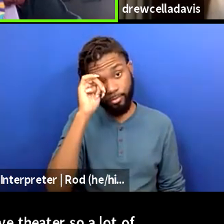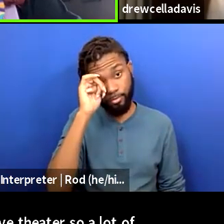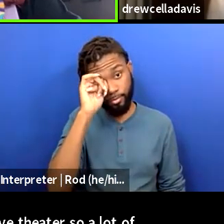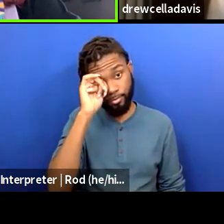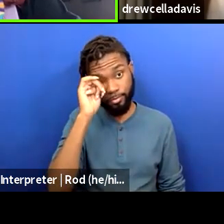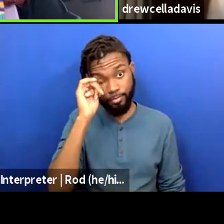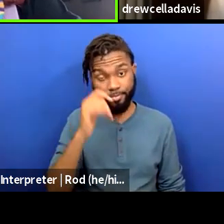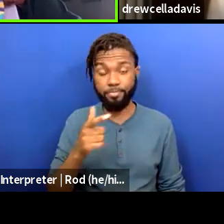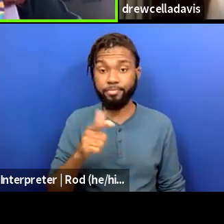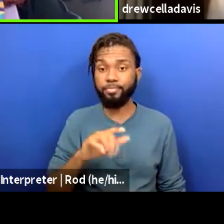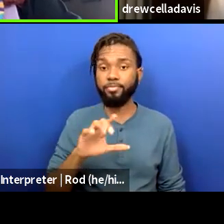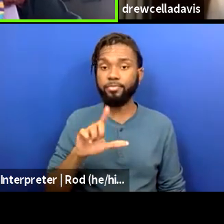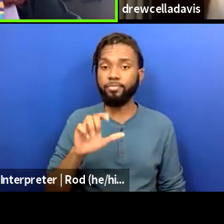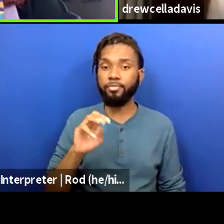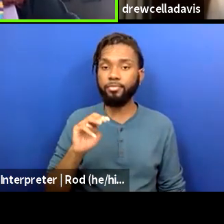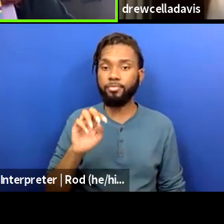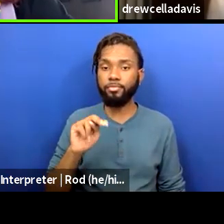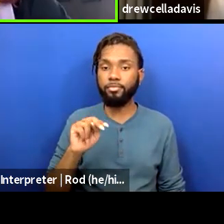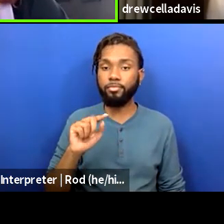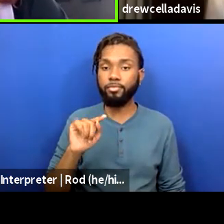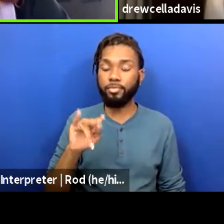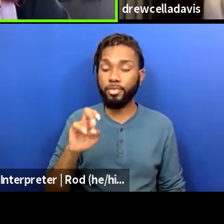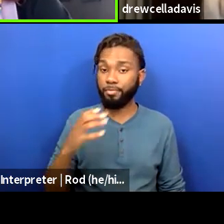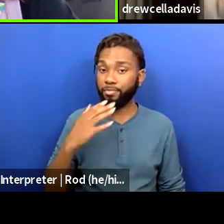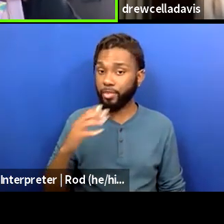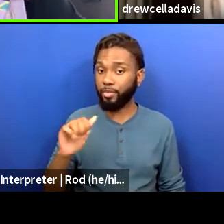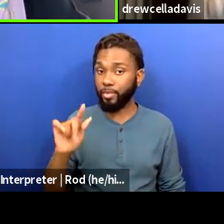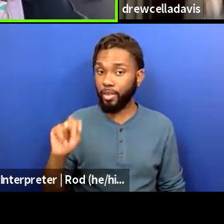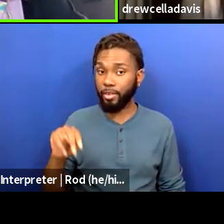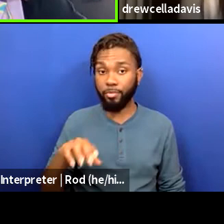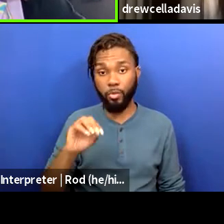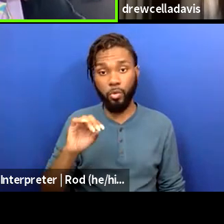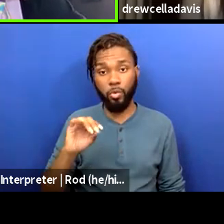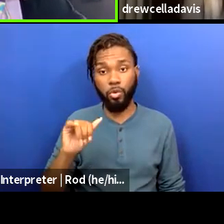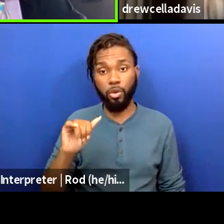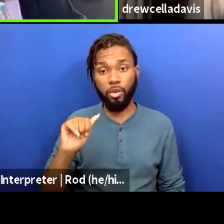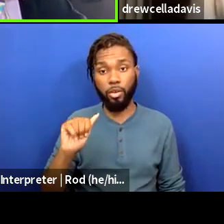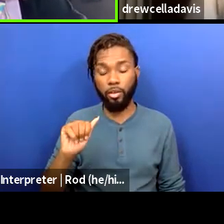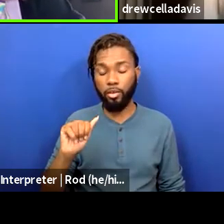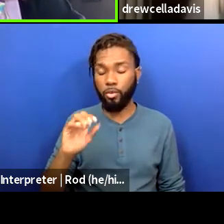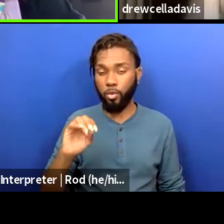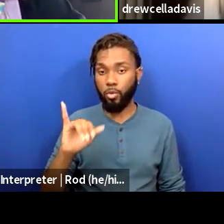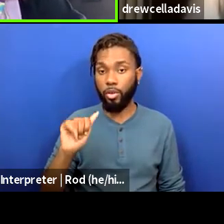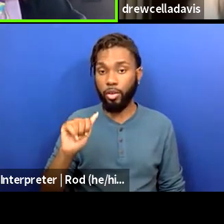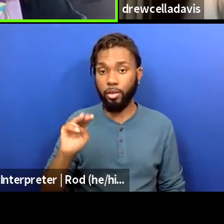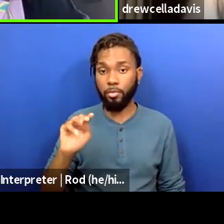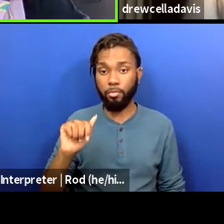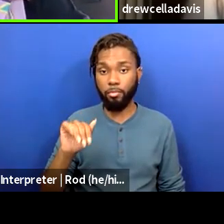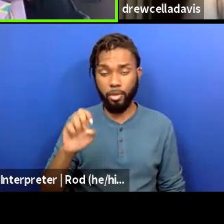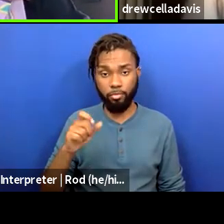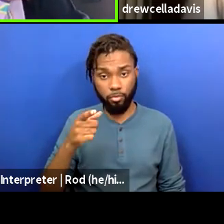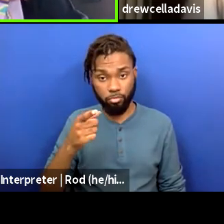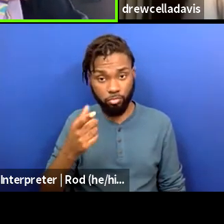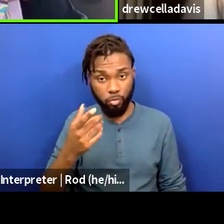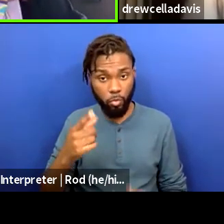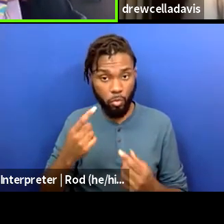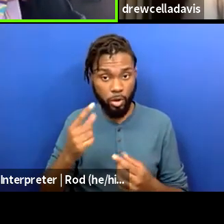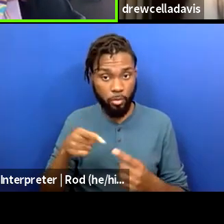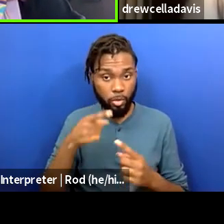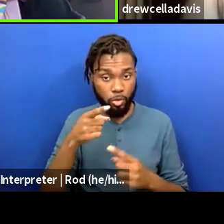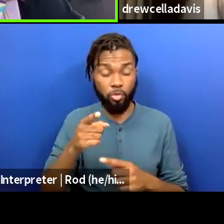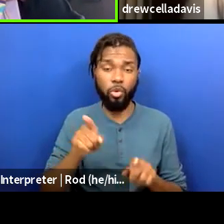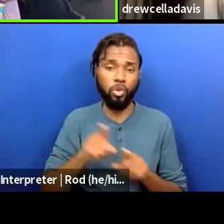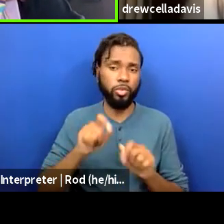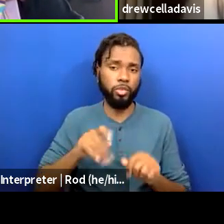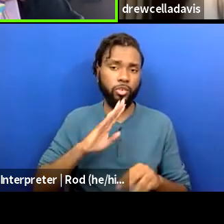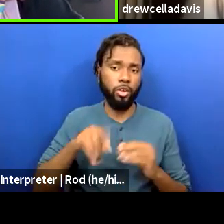Thank you, Alan. Oya May, what about you? You can also describe the impact of writing a reflection of yourself or your